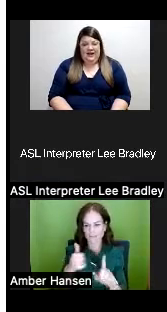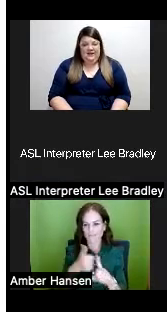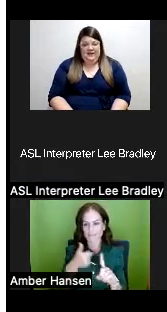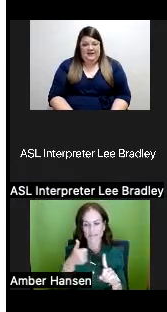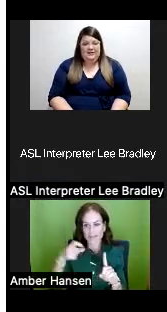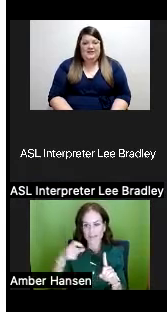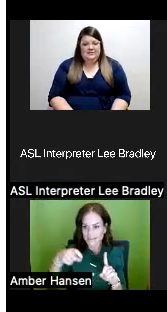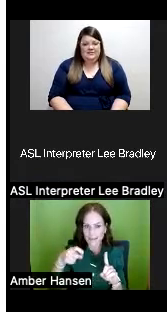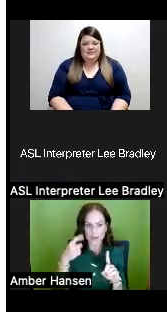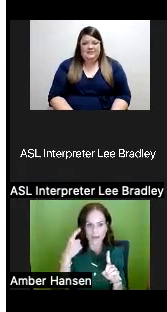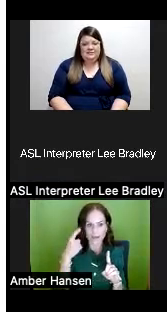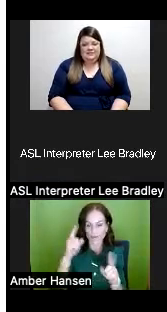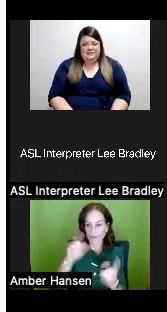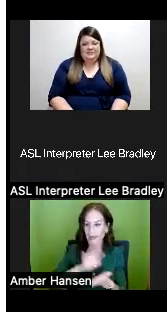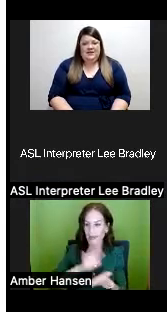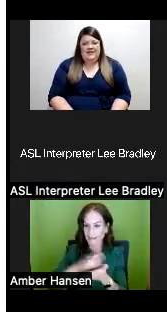of life.